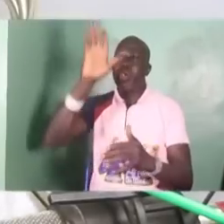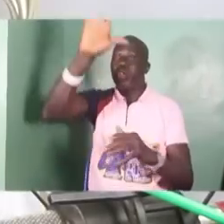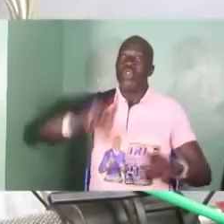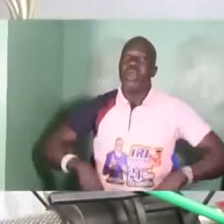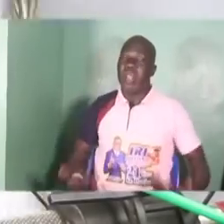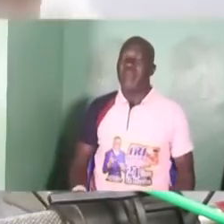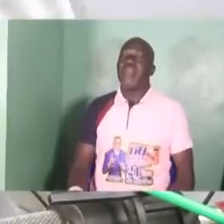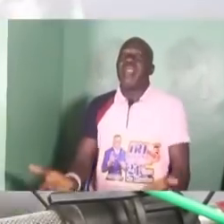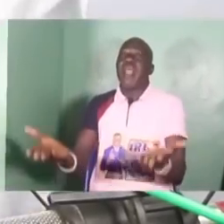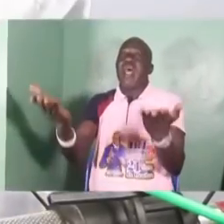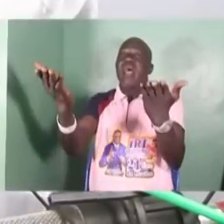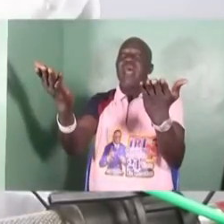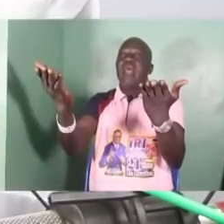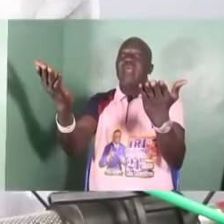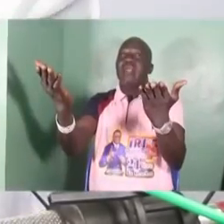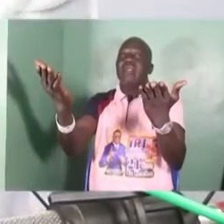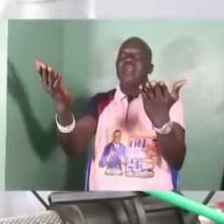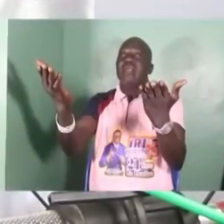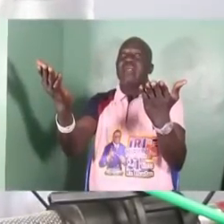of Jesus.